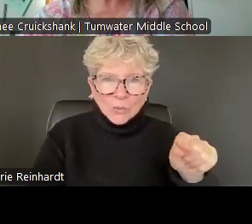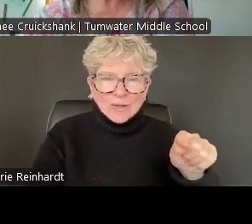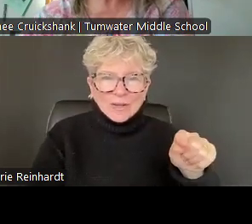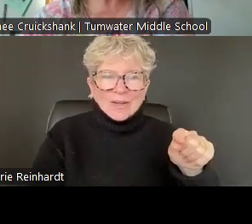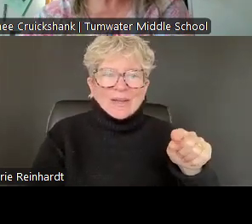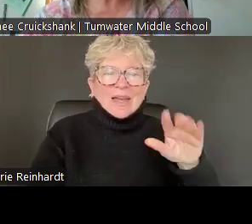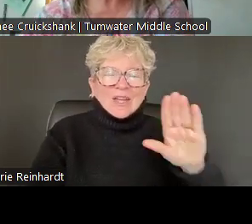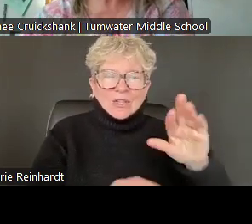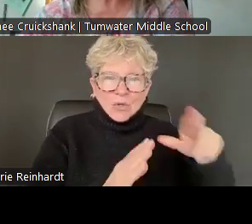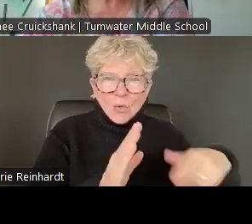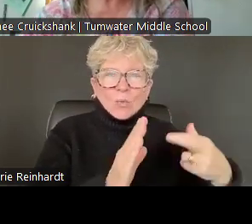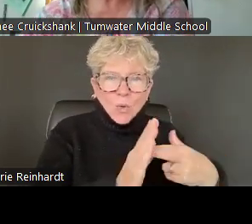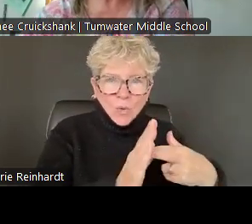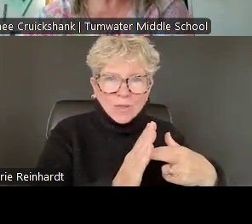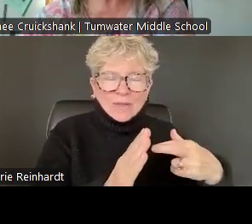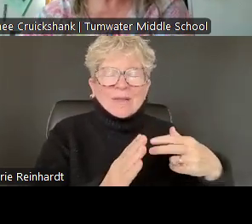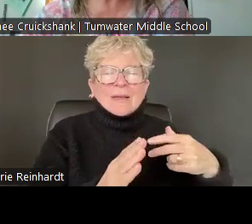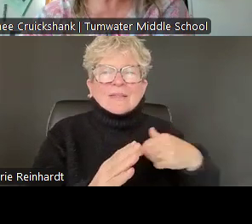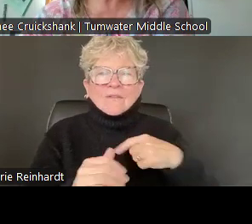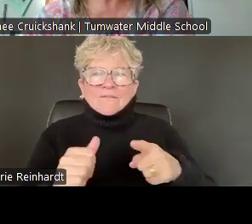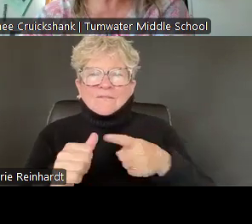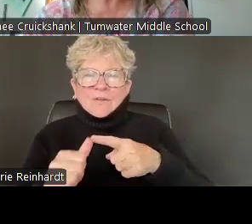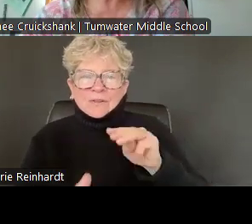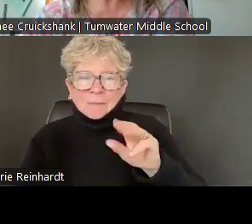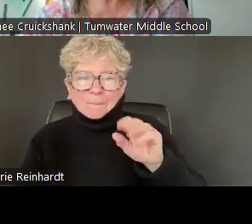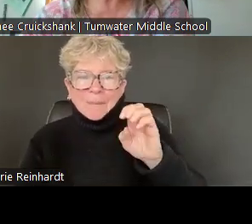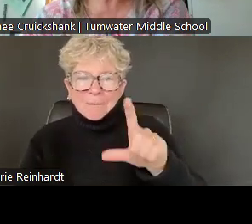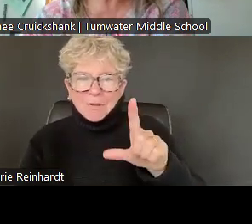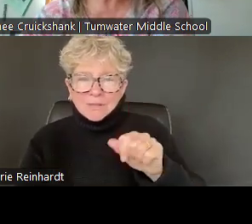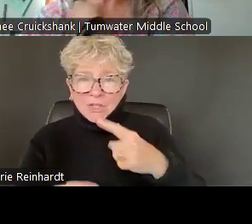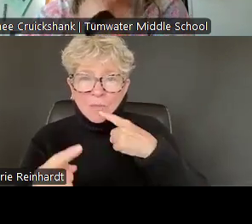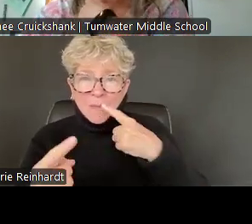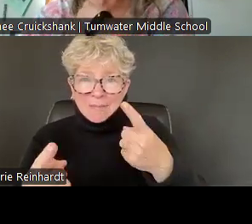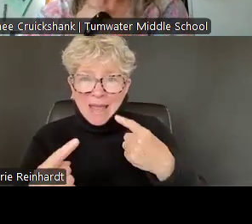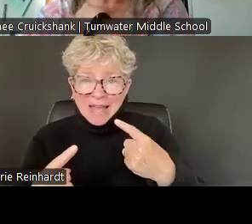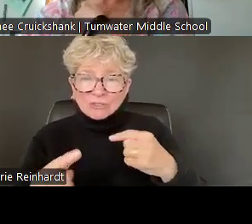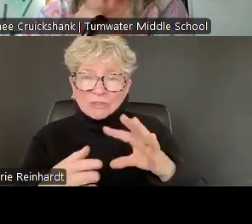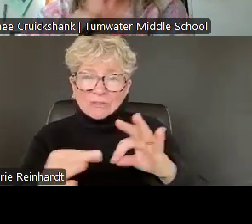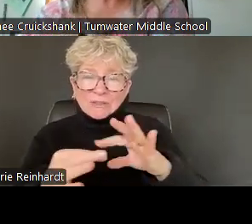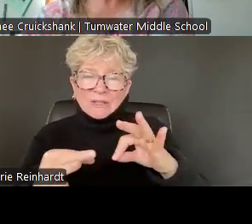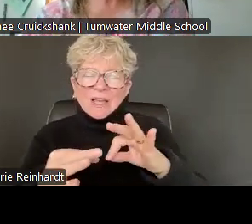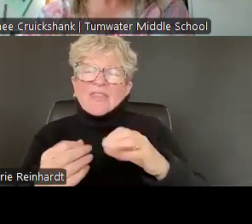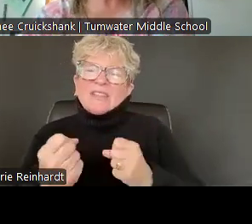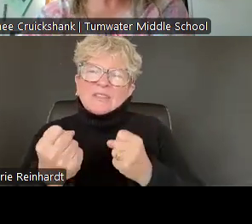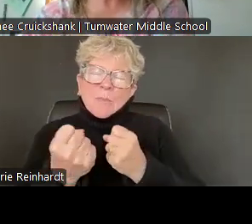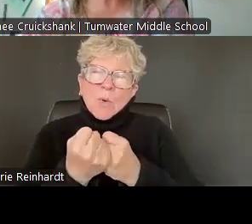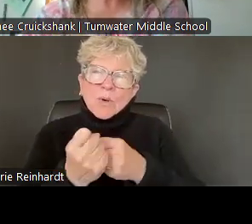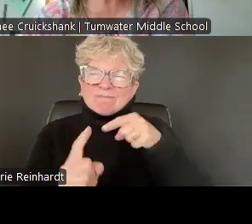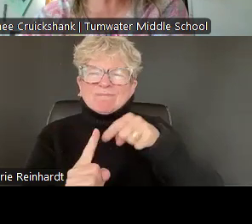of role that you have, but I'll have Mabel, if you can answer that, especially the kind of supports